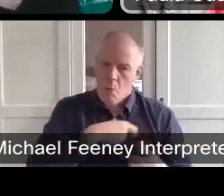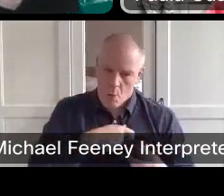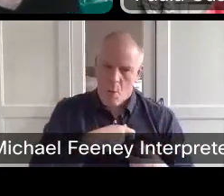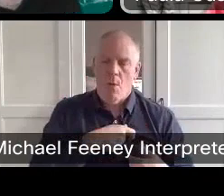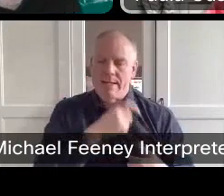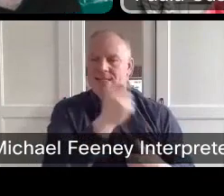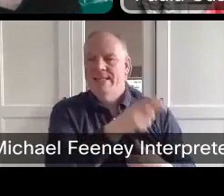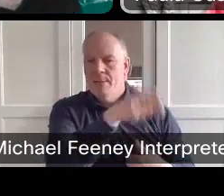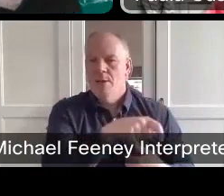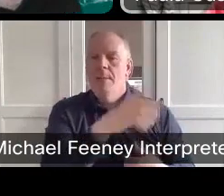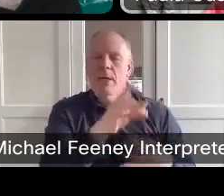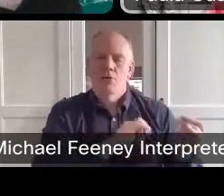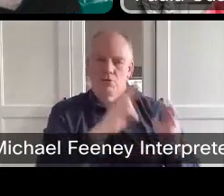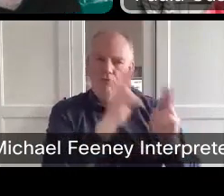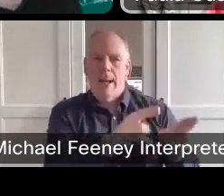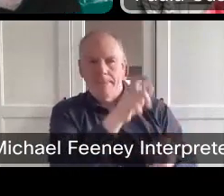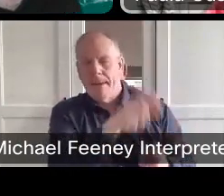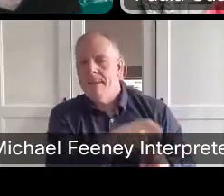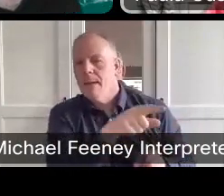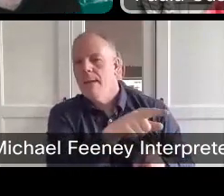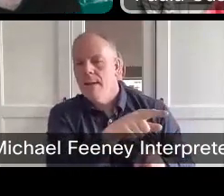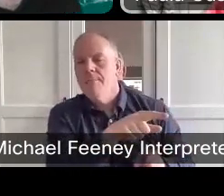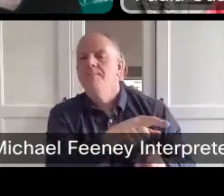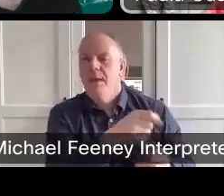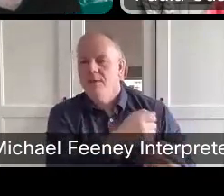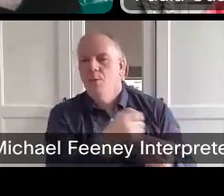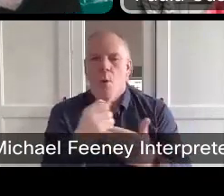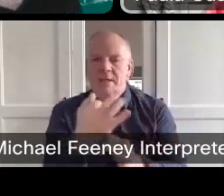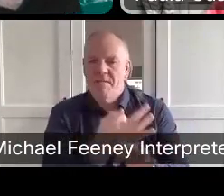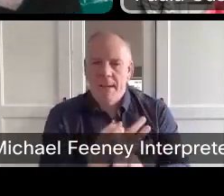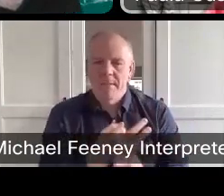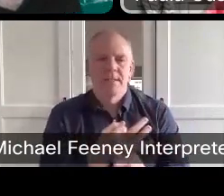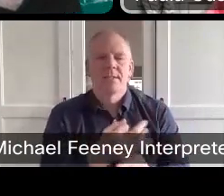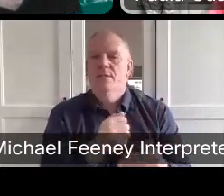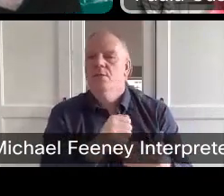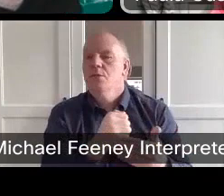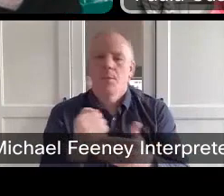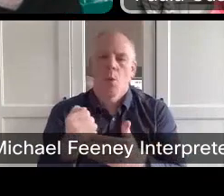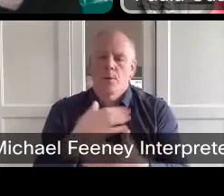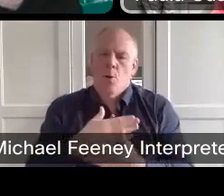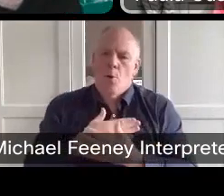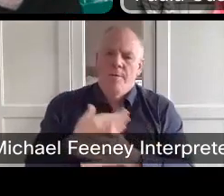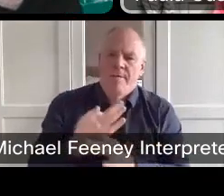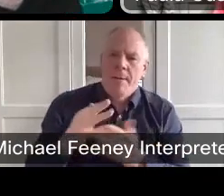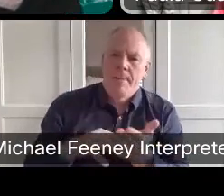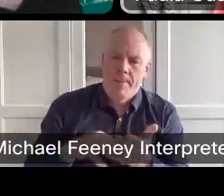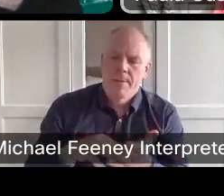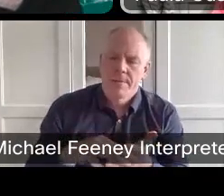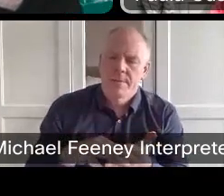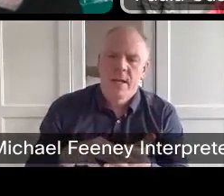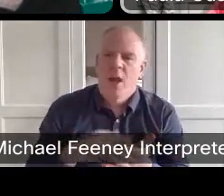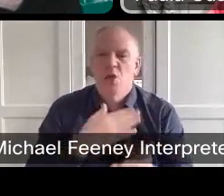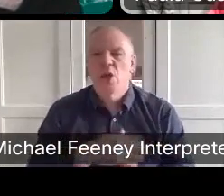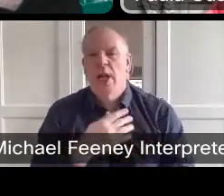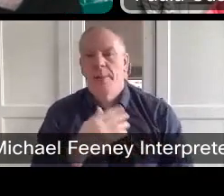into these roles, that they become the support that the families and loved ones need, and not somebody that we just want to fit into the role. Is going to be